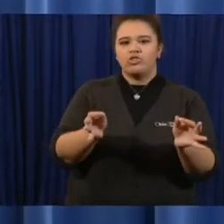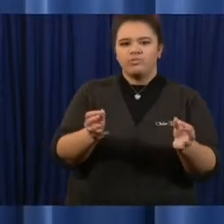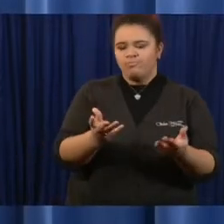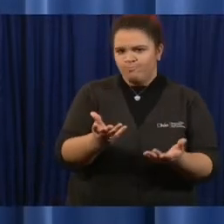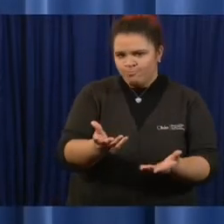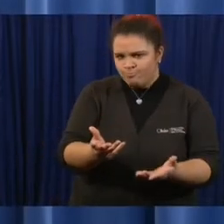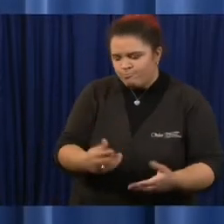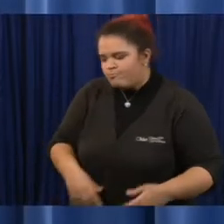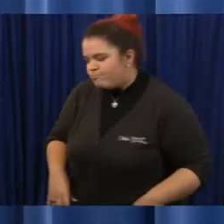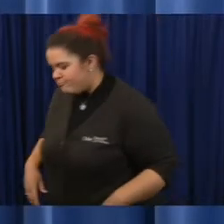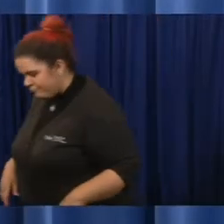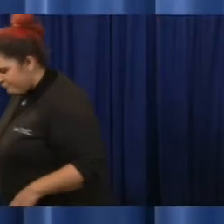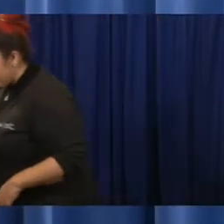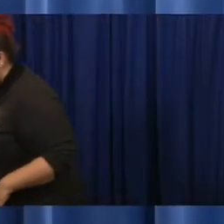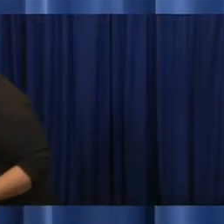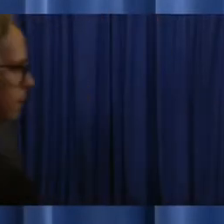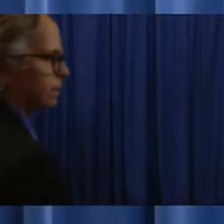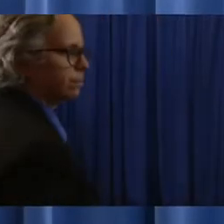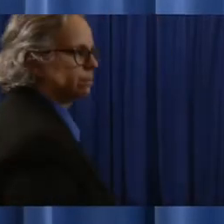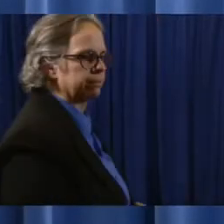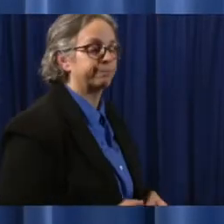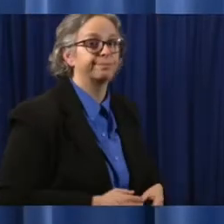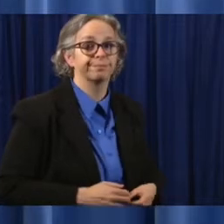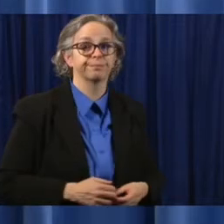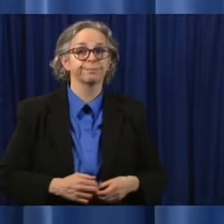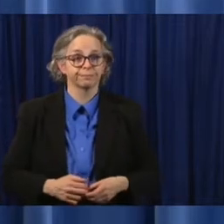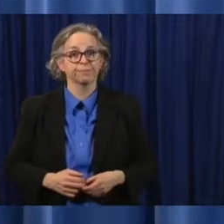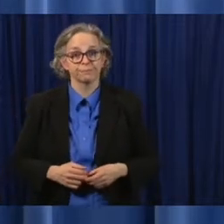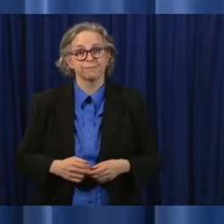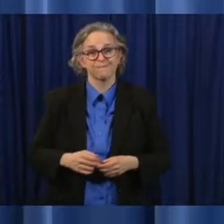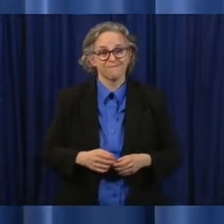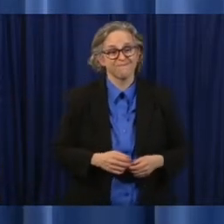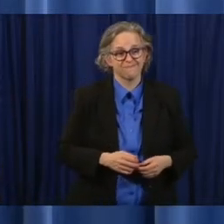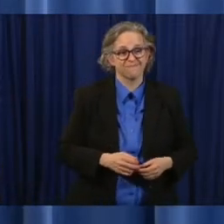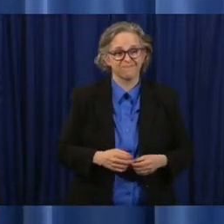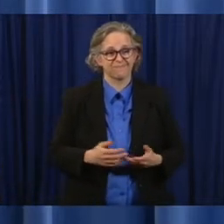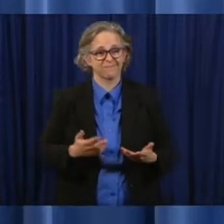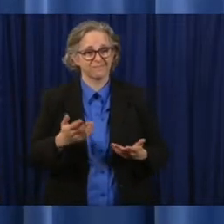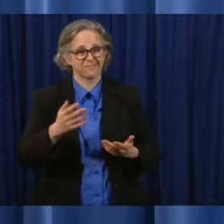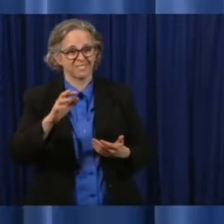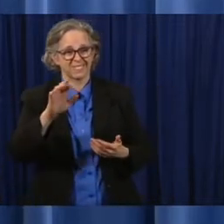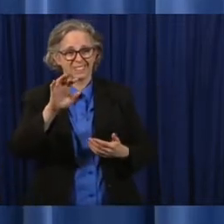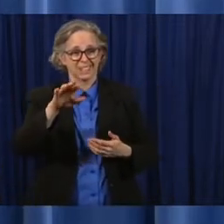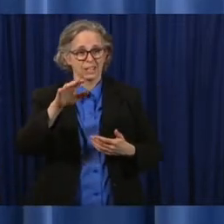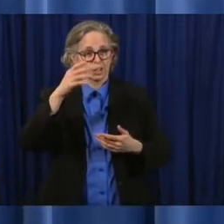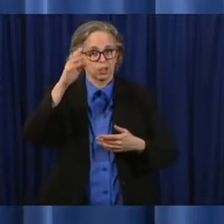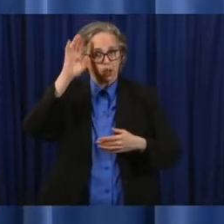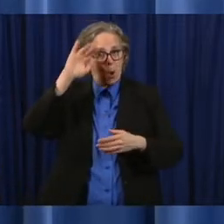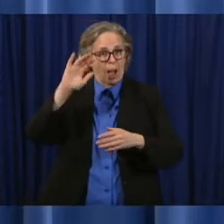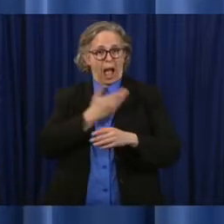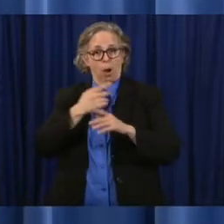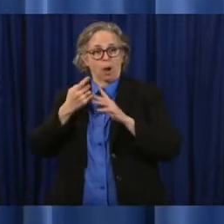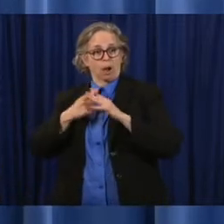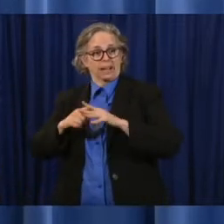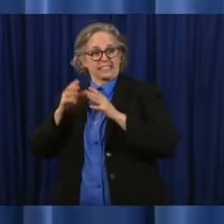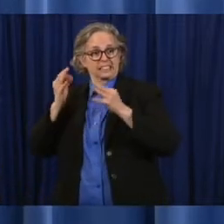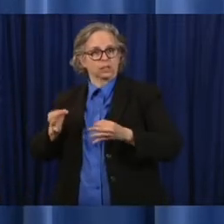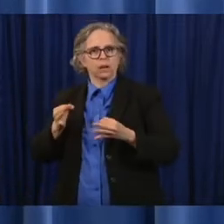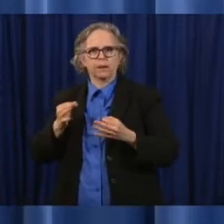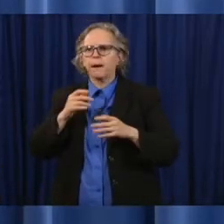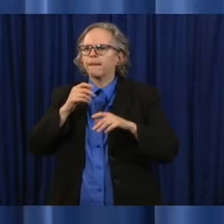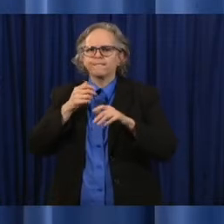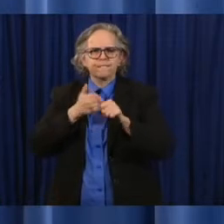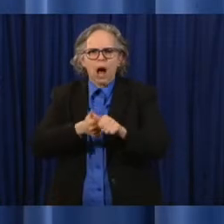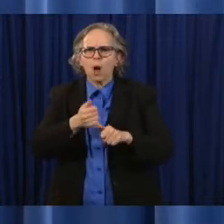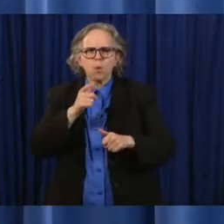Well, we're trying to get the best evidence, just like we made the original health decisions from the best evidence that we could find, and Ohioans really came